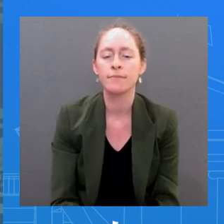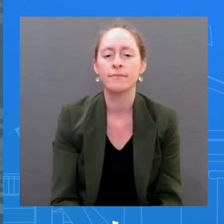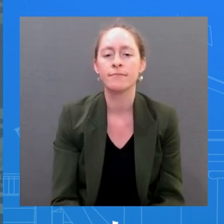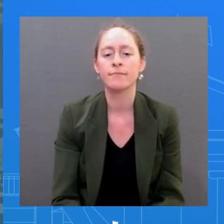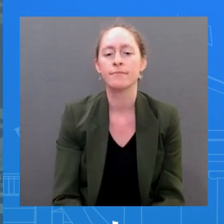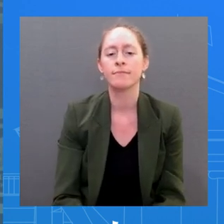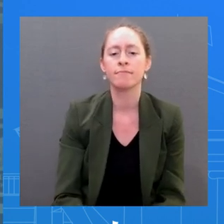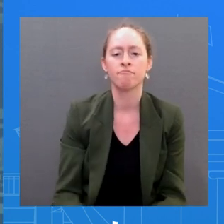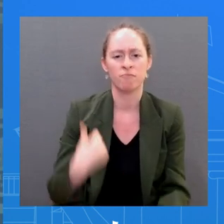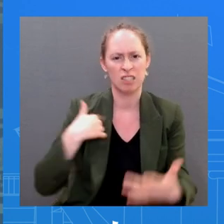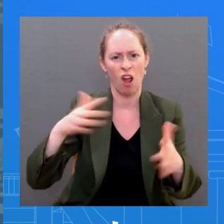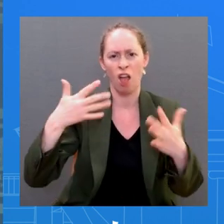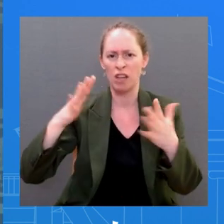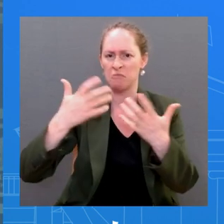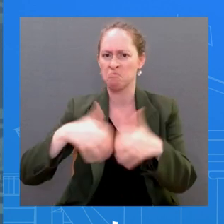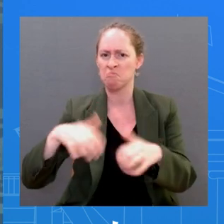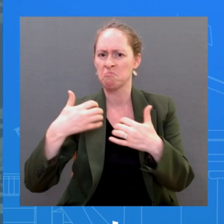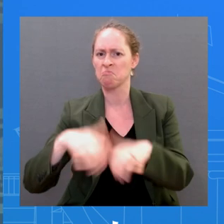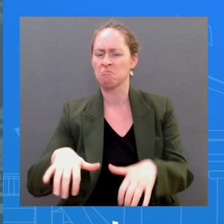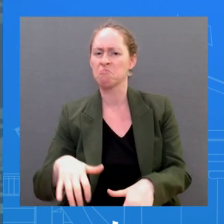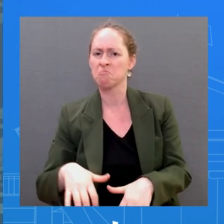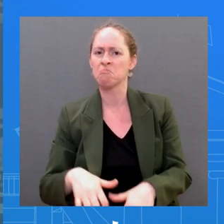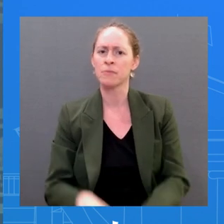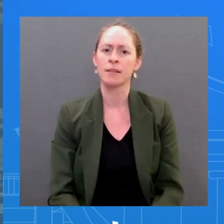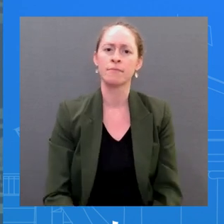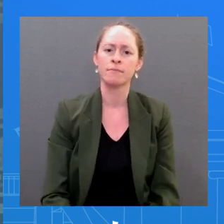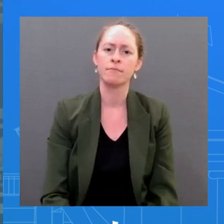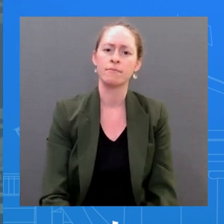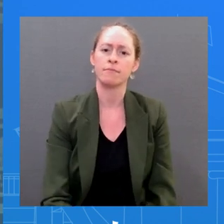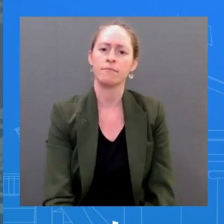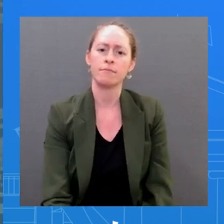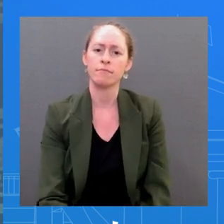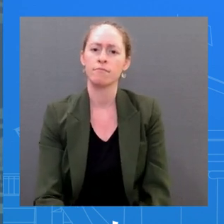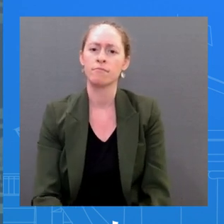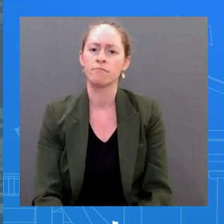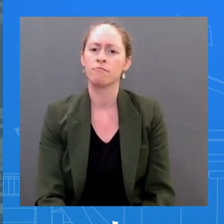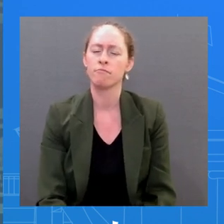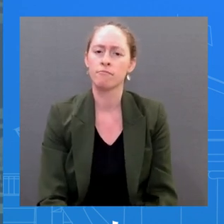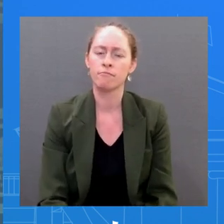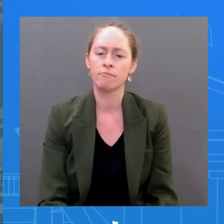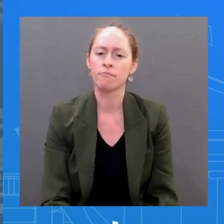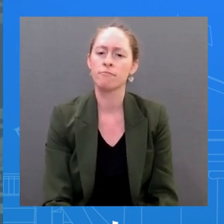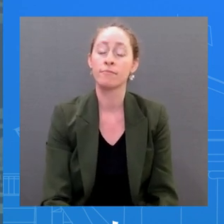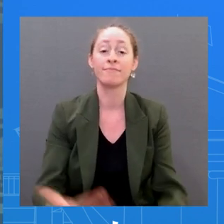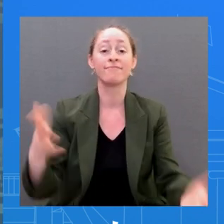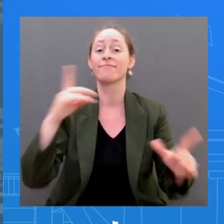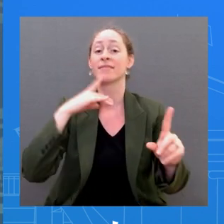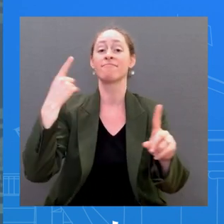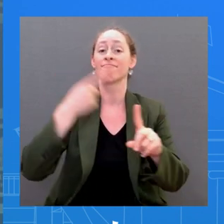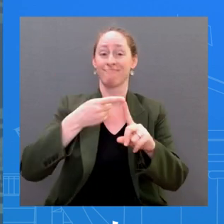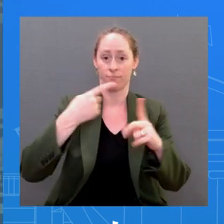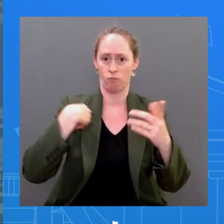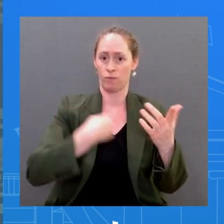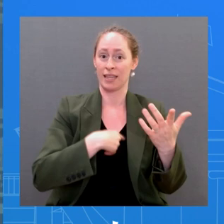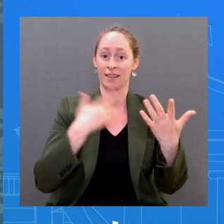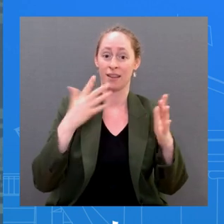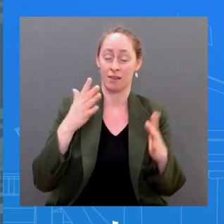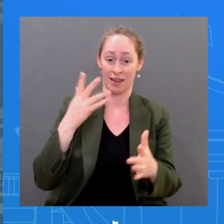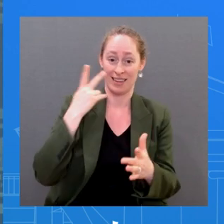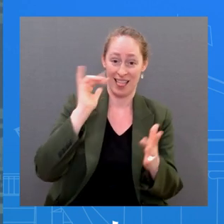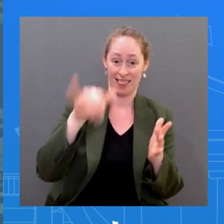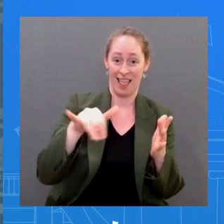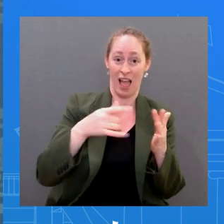need. Obviously, the decision, it was a draft decision. We don't want to get